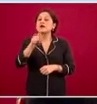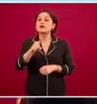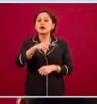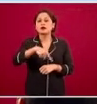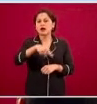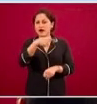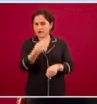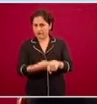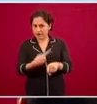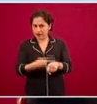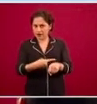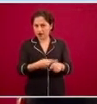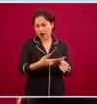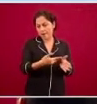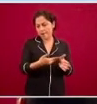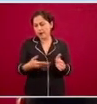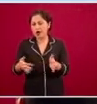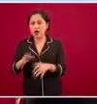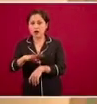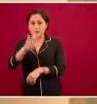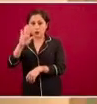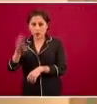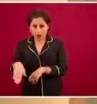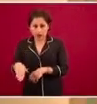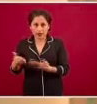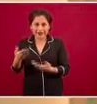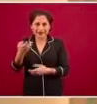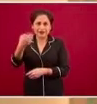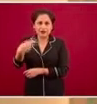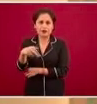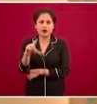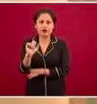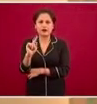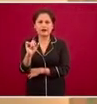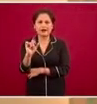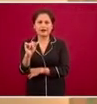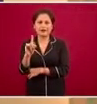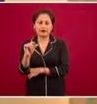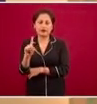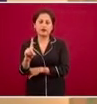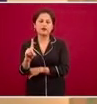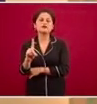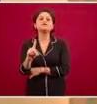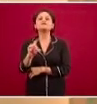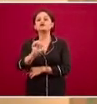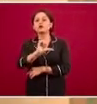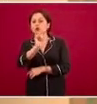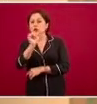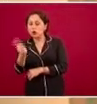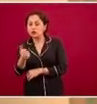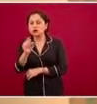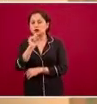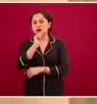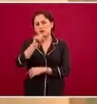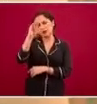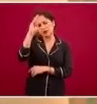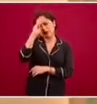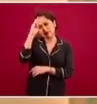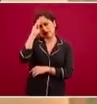probable it is to have a death related to the disease, and that is the lethality